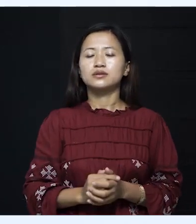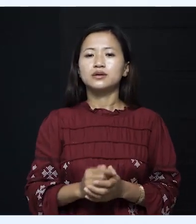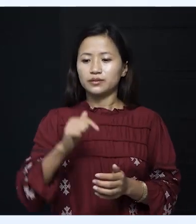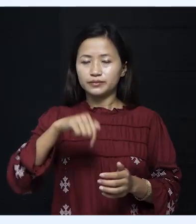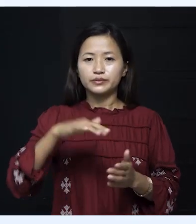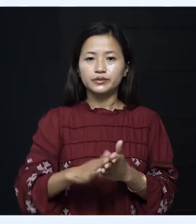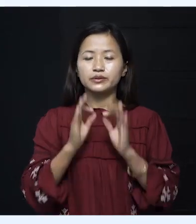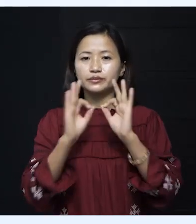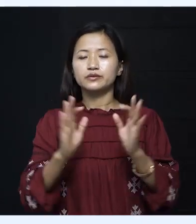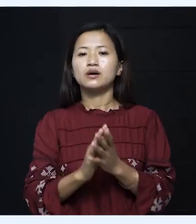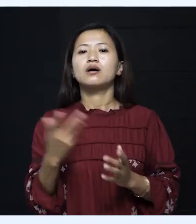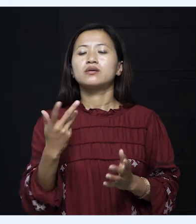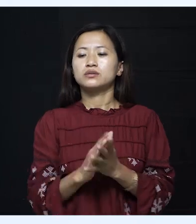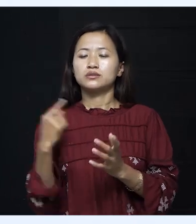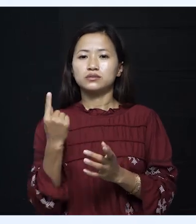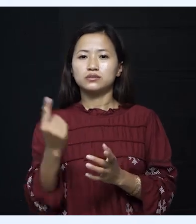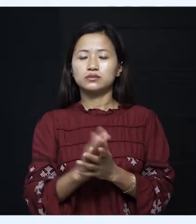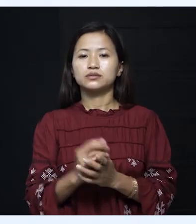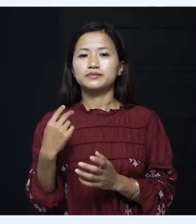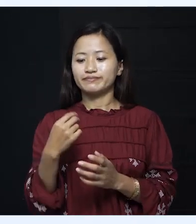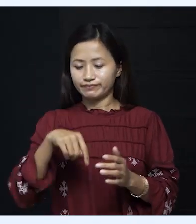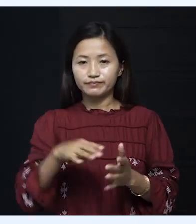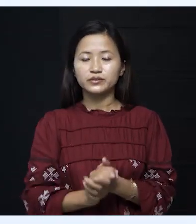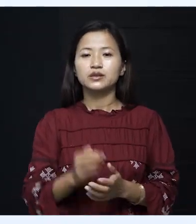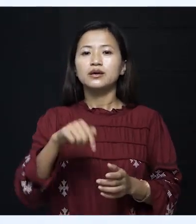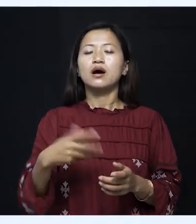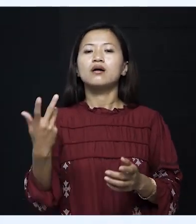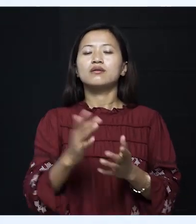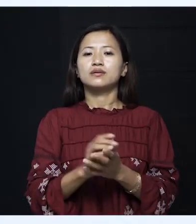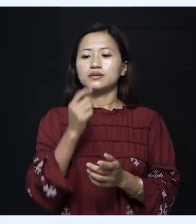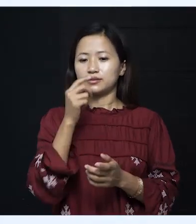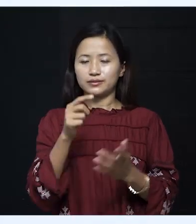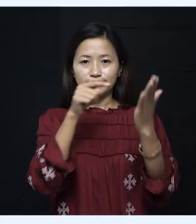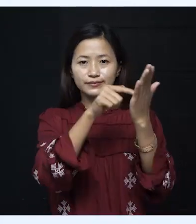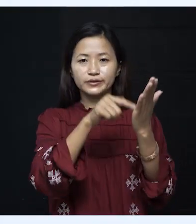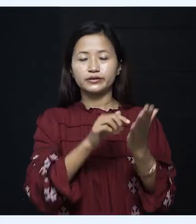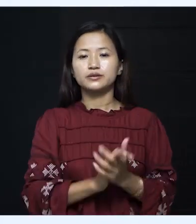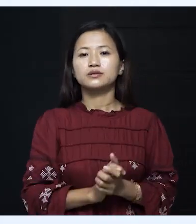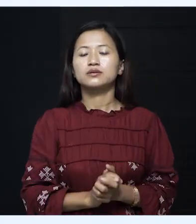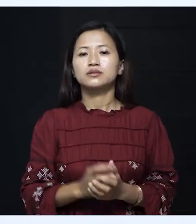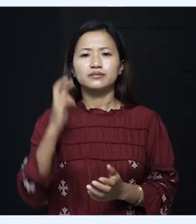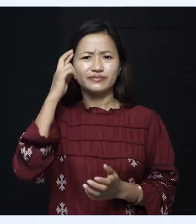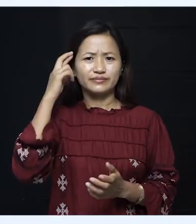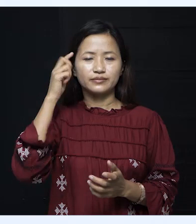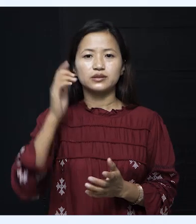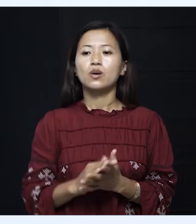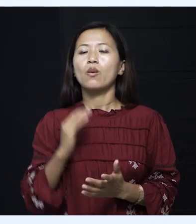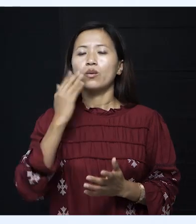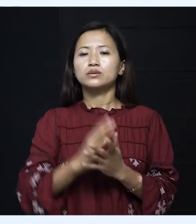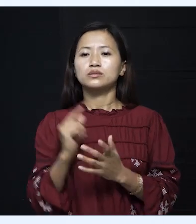this is how we use it. And the word yet here is the indicator. So I hope this makes sense. When do we use